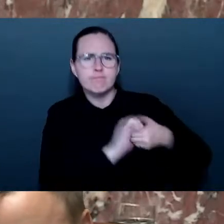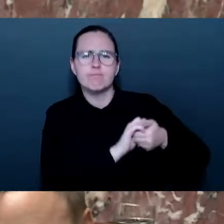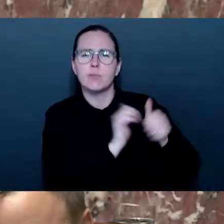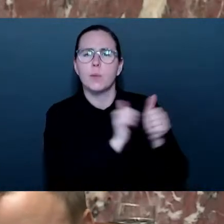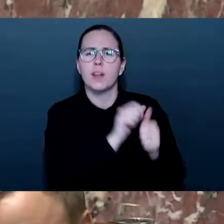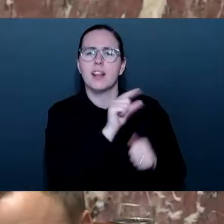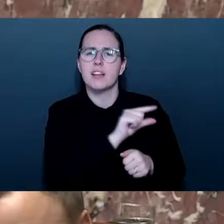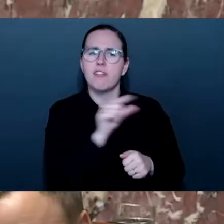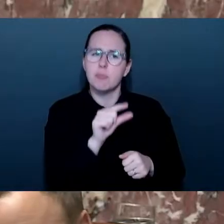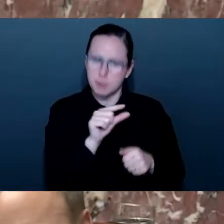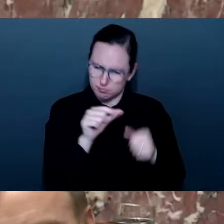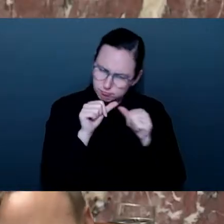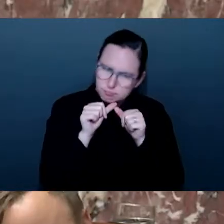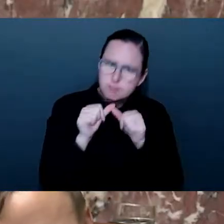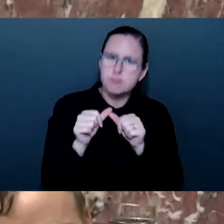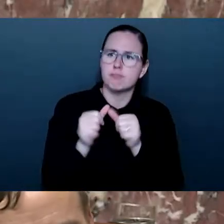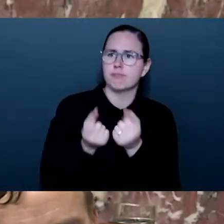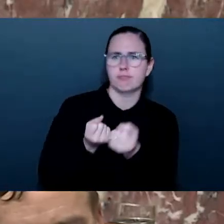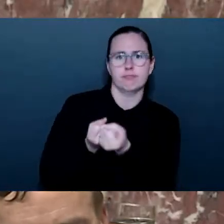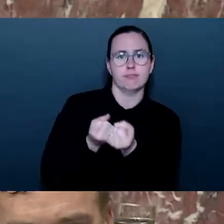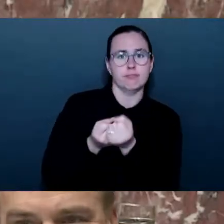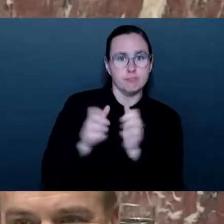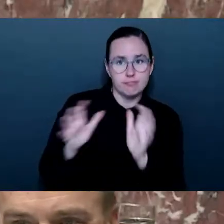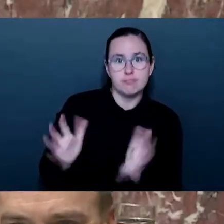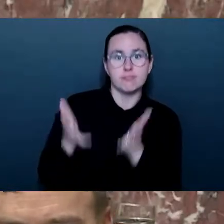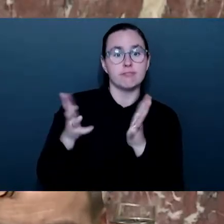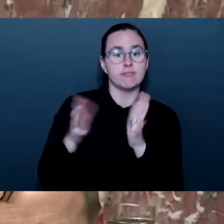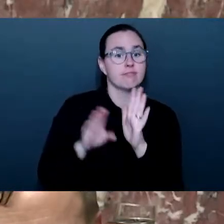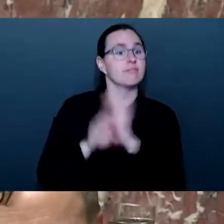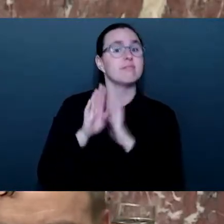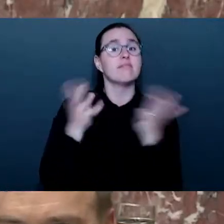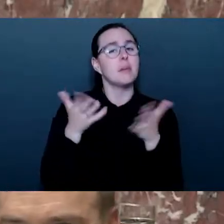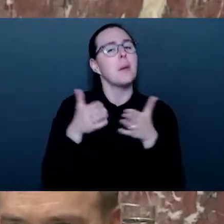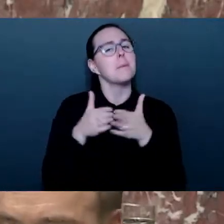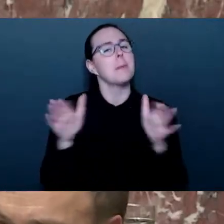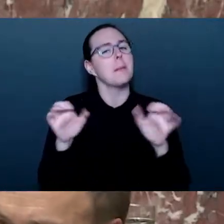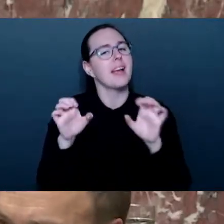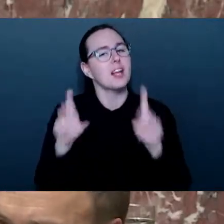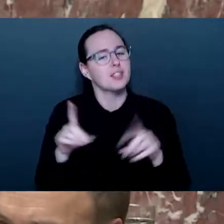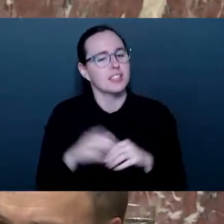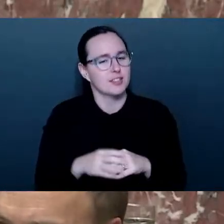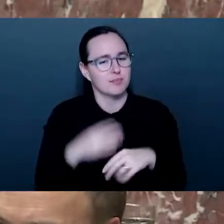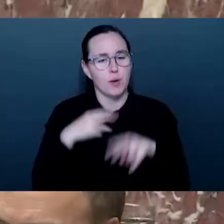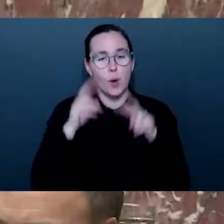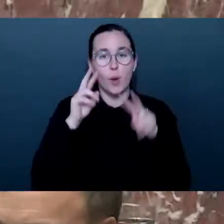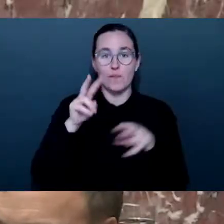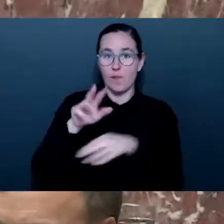to our conversations later today. Thank you so much. Will the House please make them welcome?